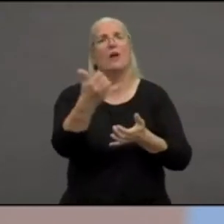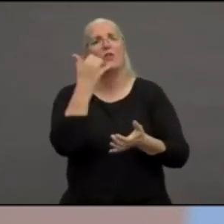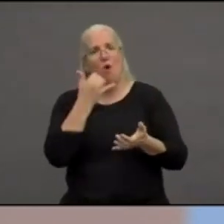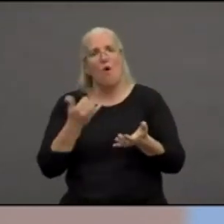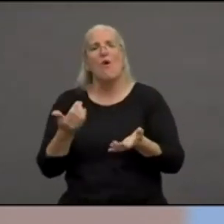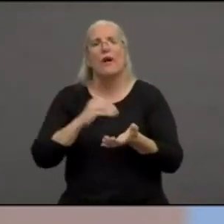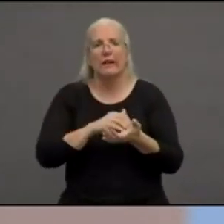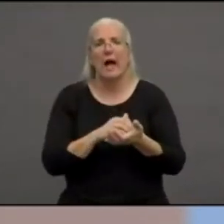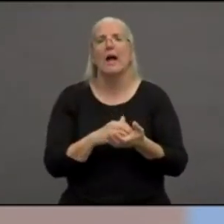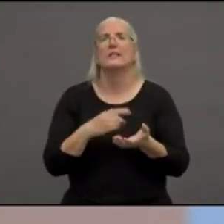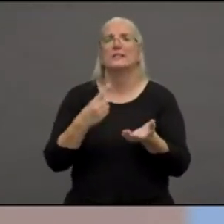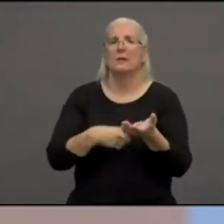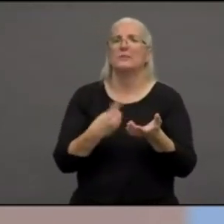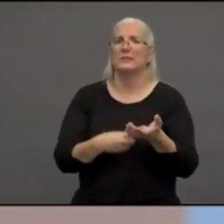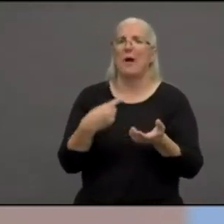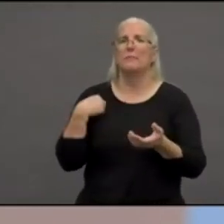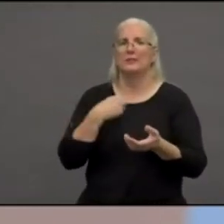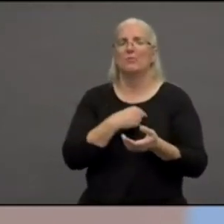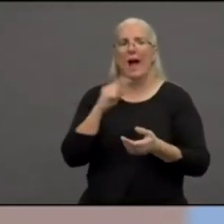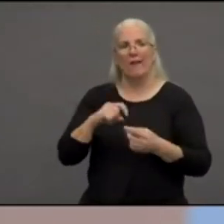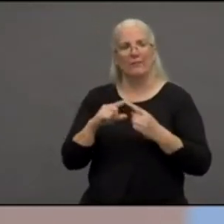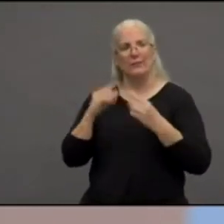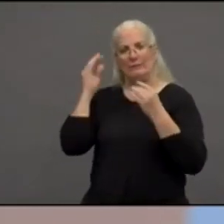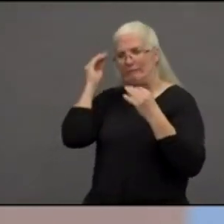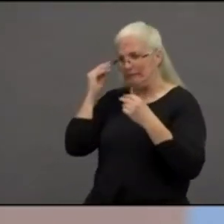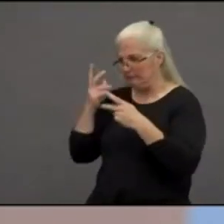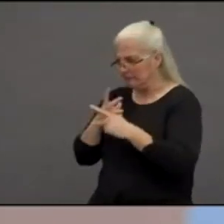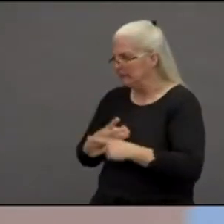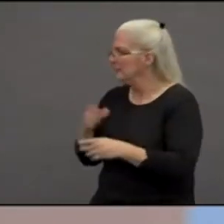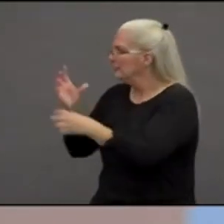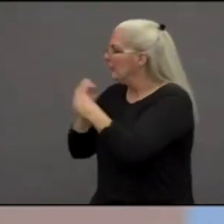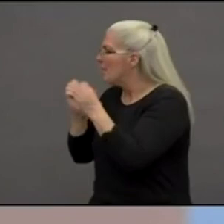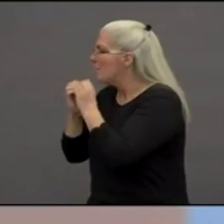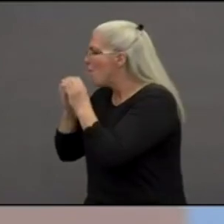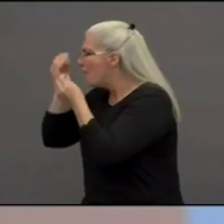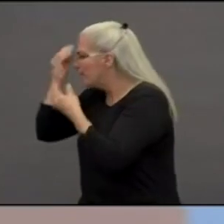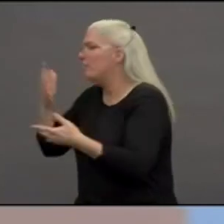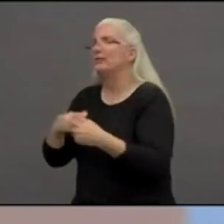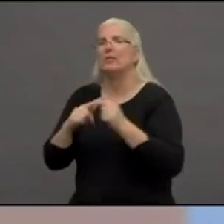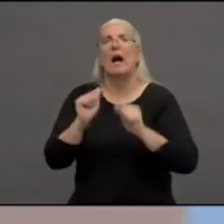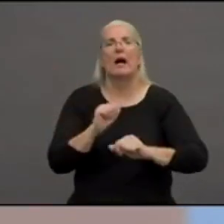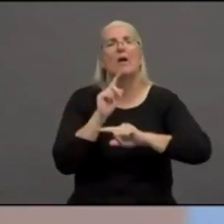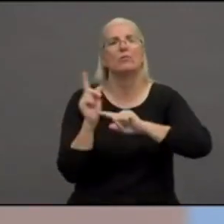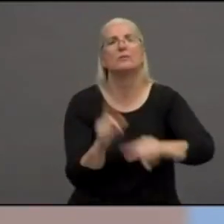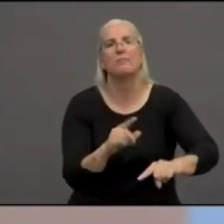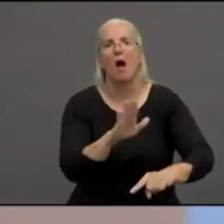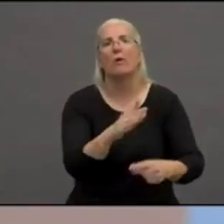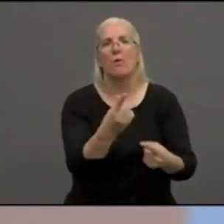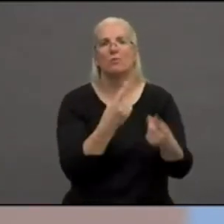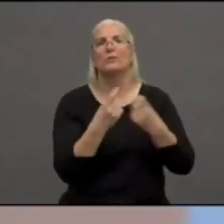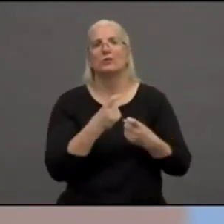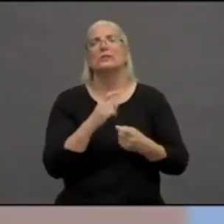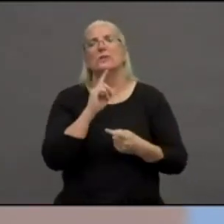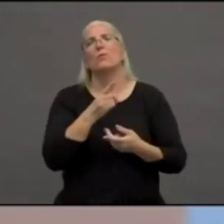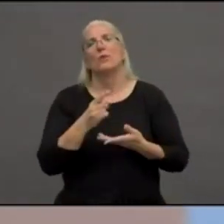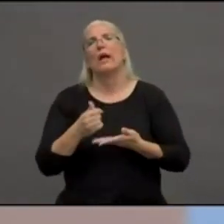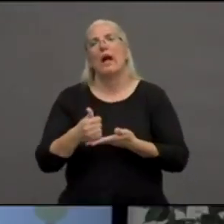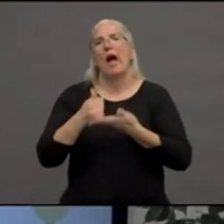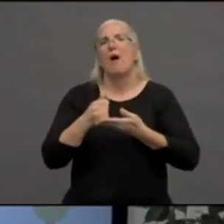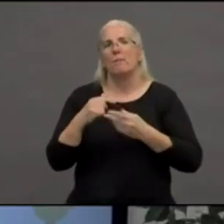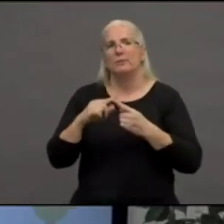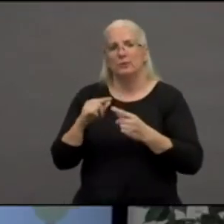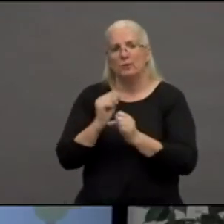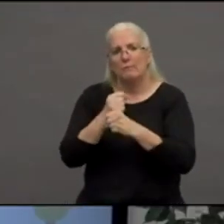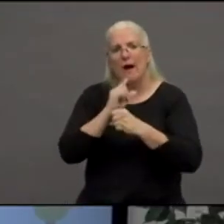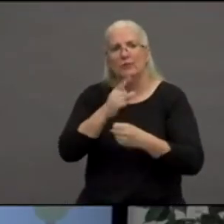derives that we need to consider additional topics. And so it's very helpful. We're working together to really improve this practice.